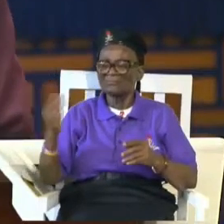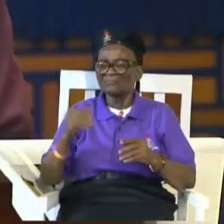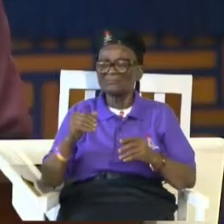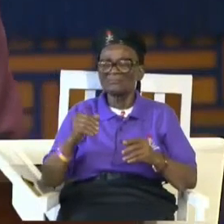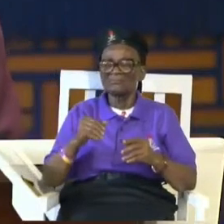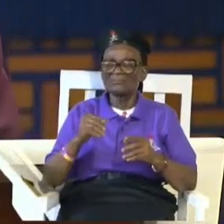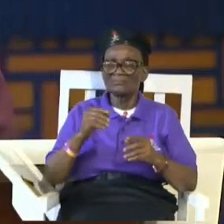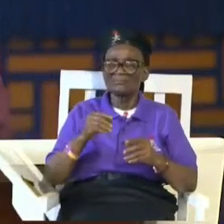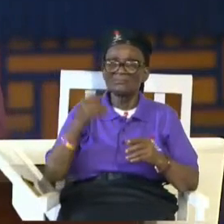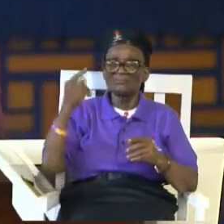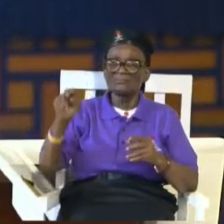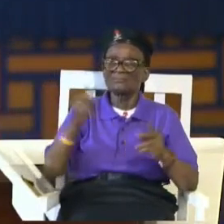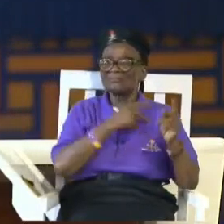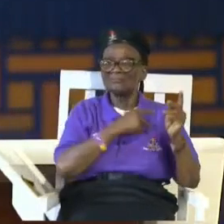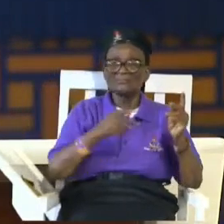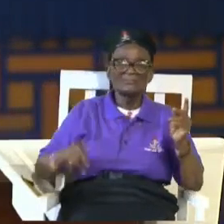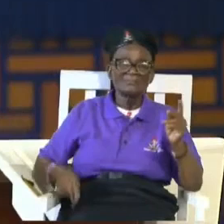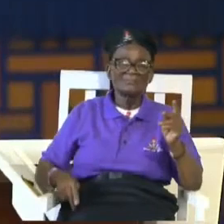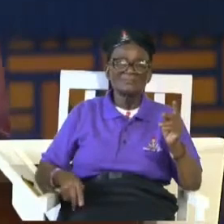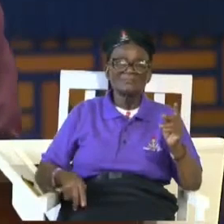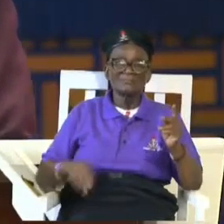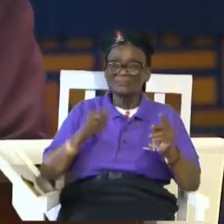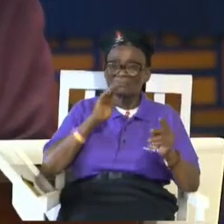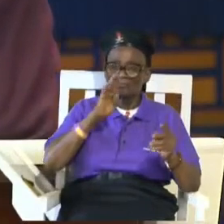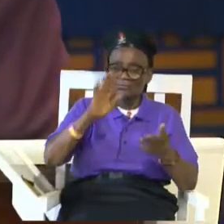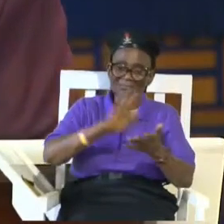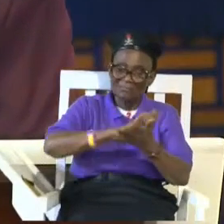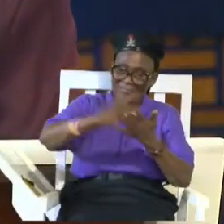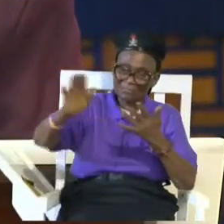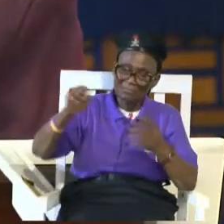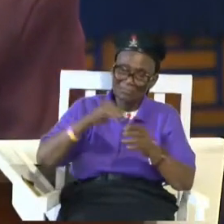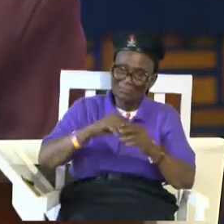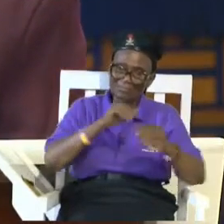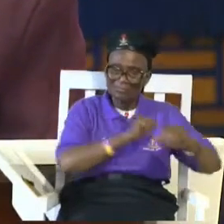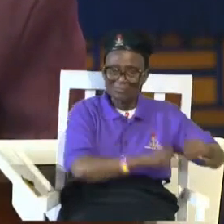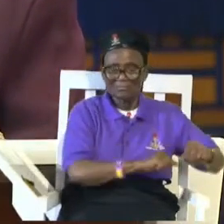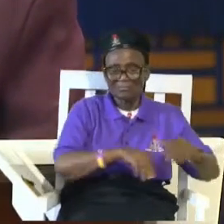Be clean, inside out.